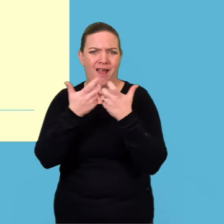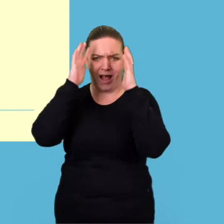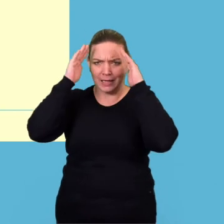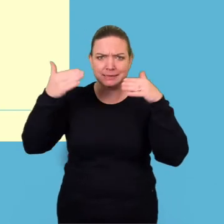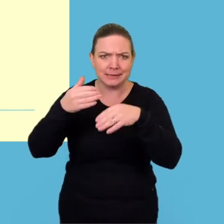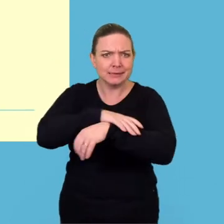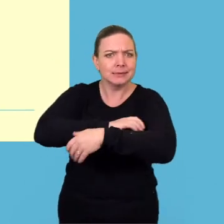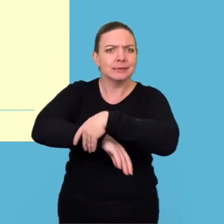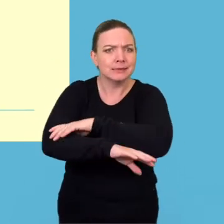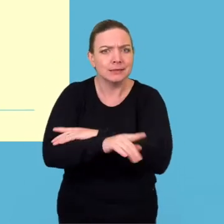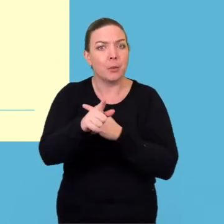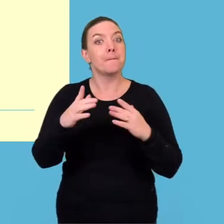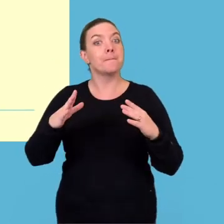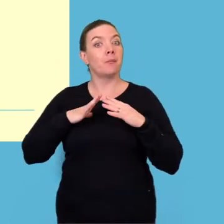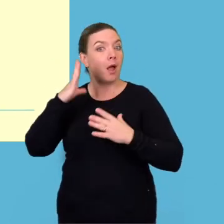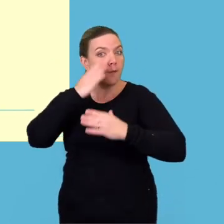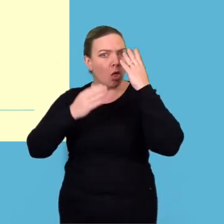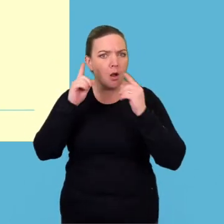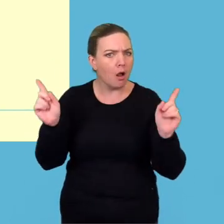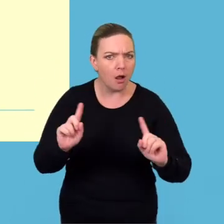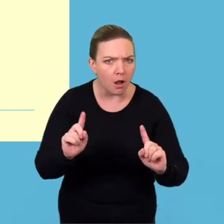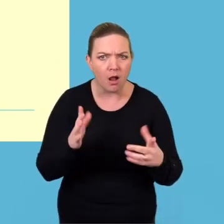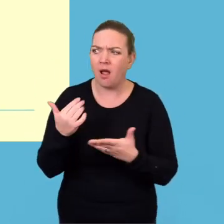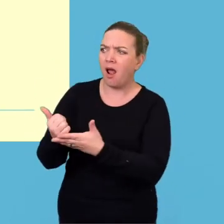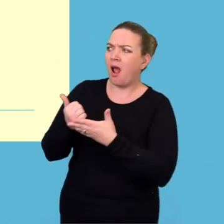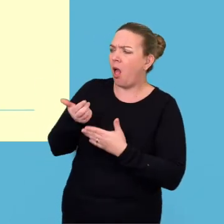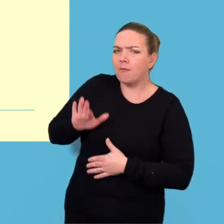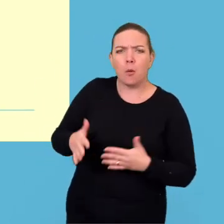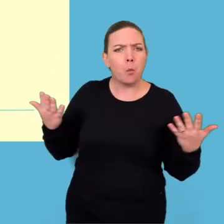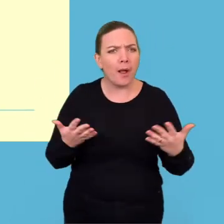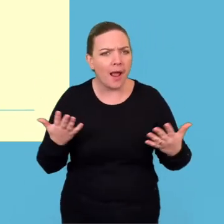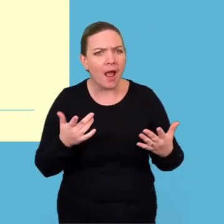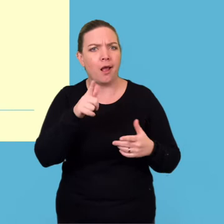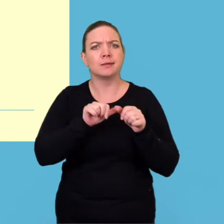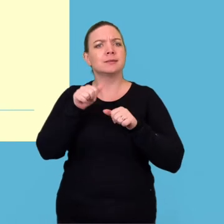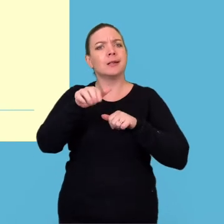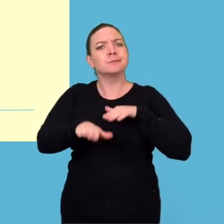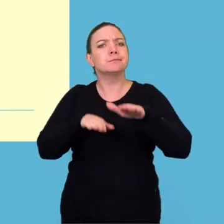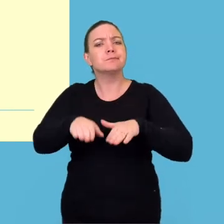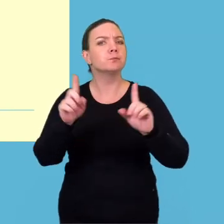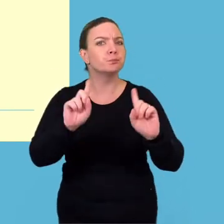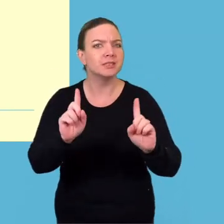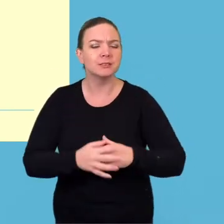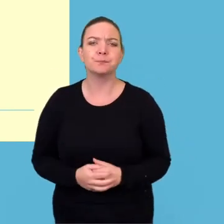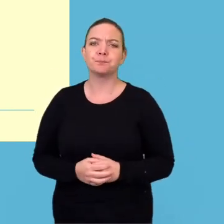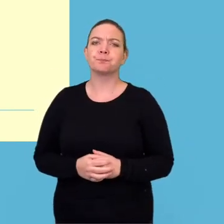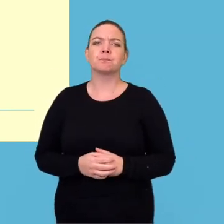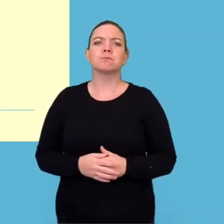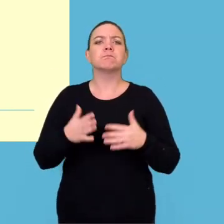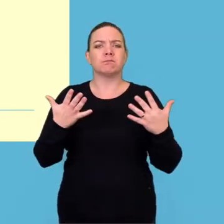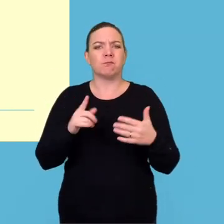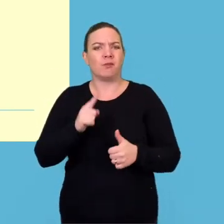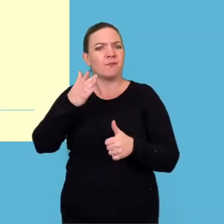prepare for learning, where you can get help from, and some next steps. So we're going to start off